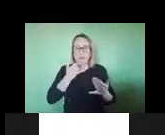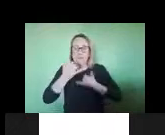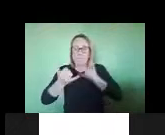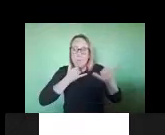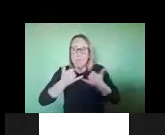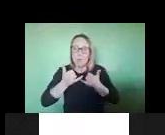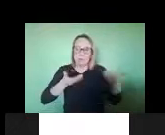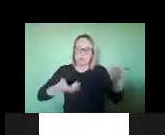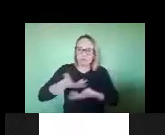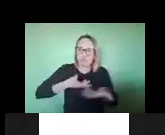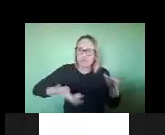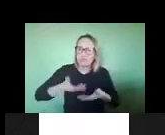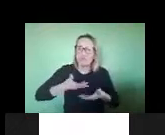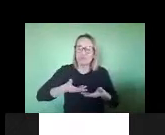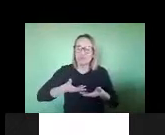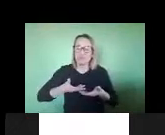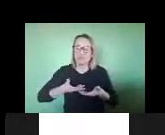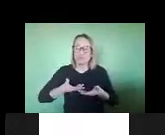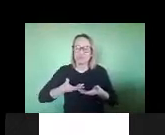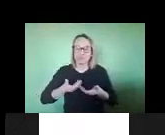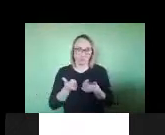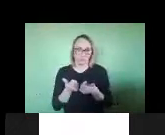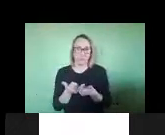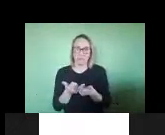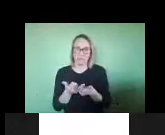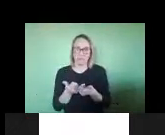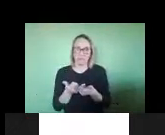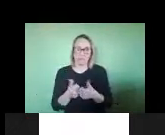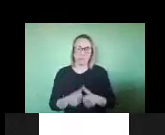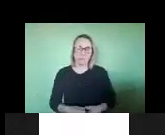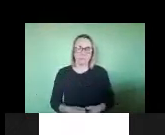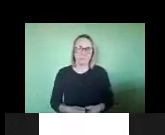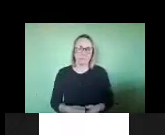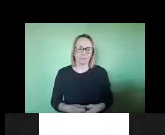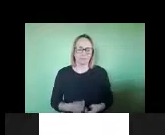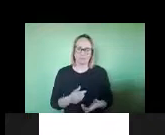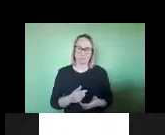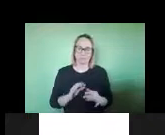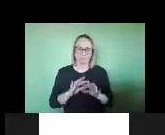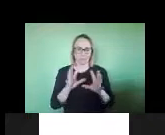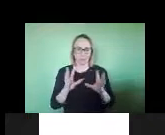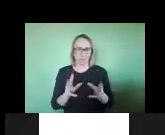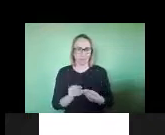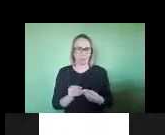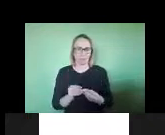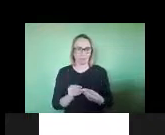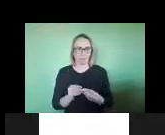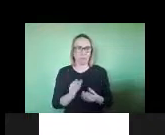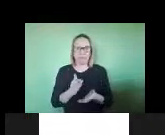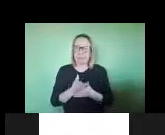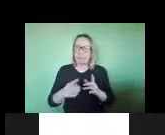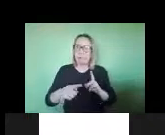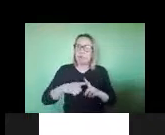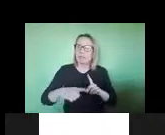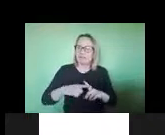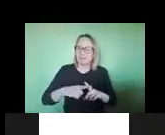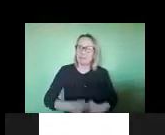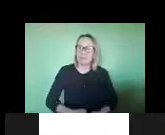and chatting on the phone and things. So yeah, all in all, everything it's really been positive.